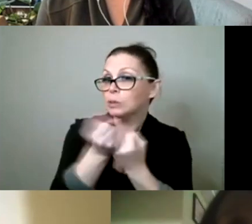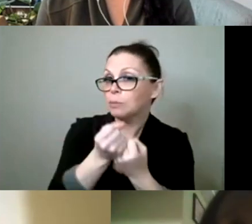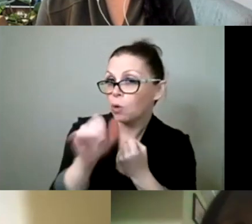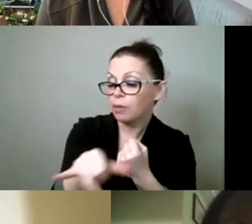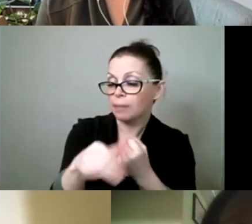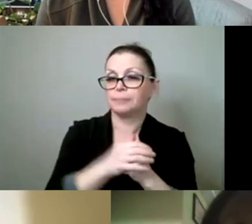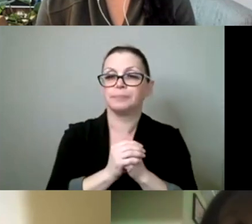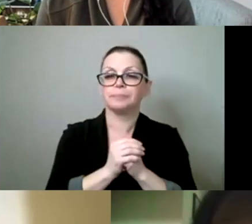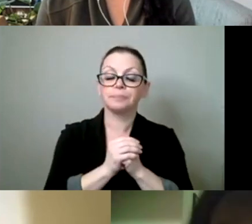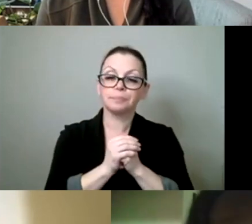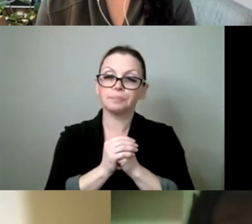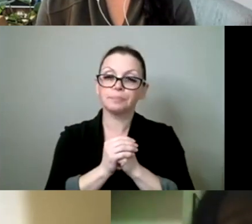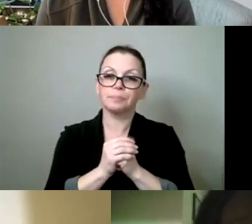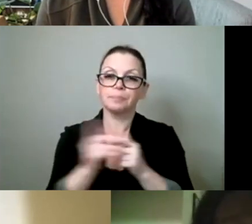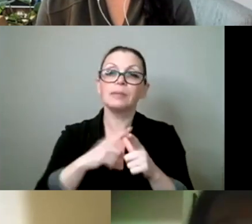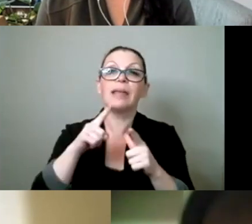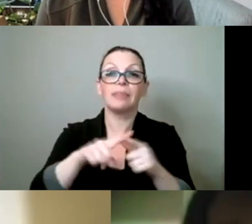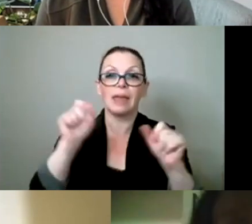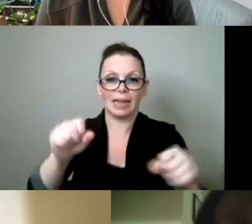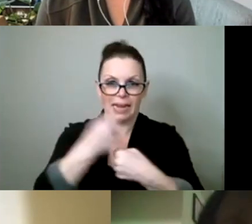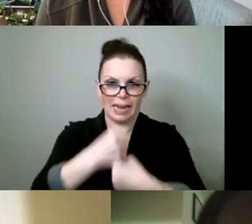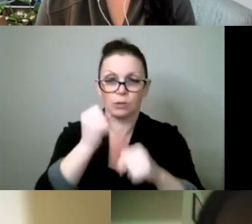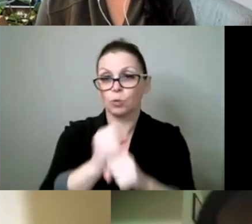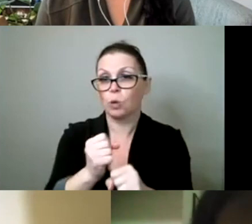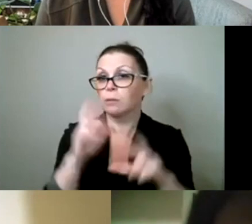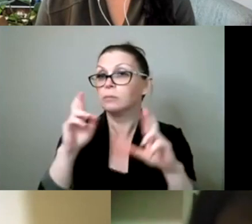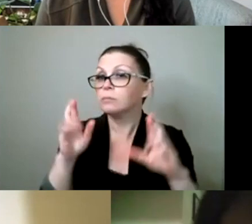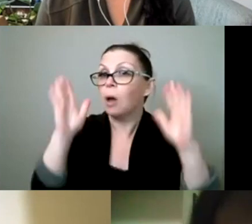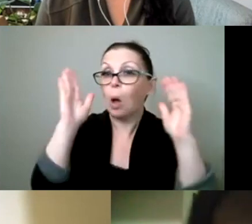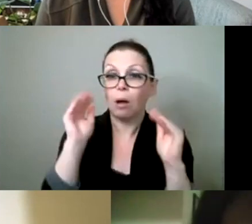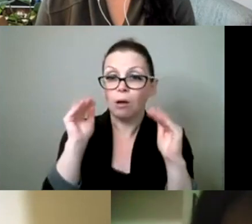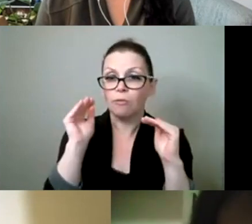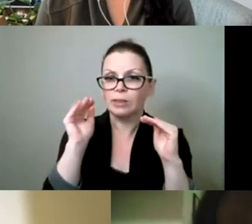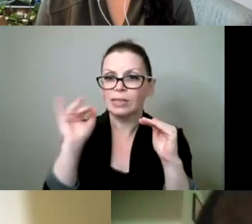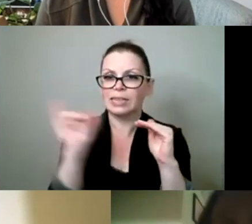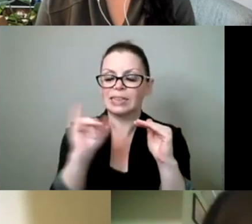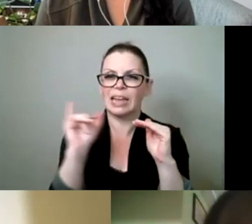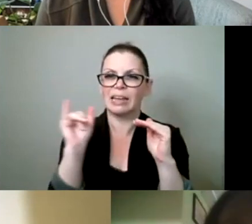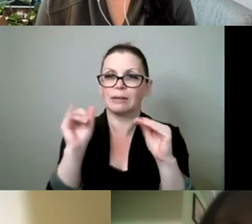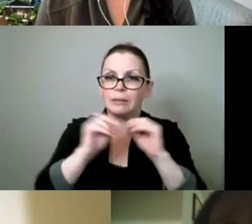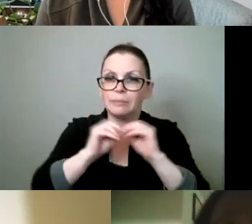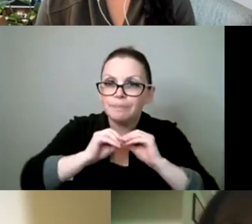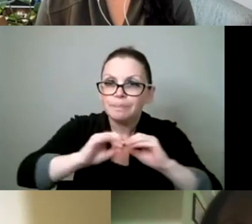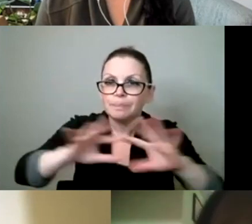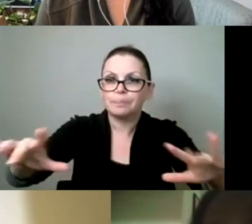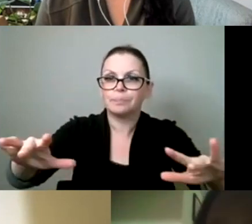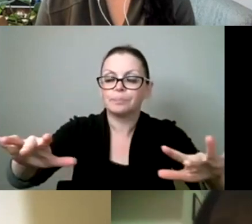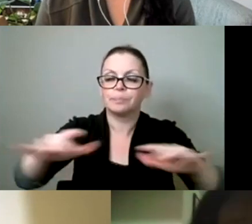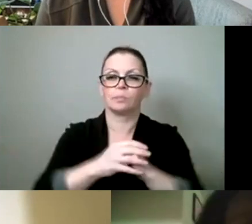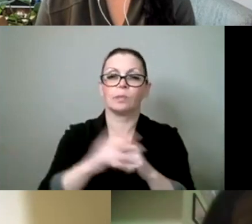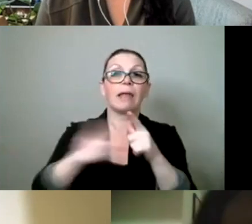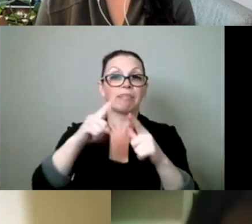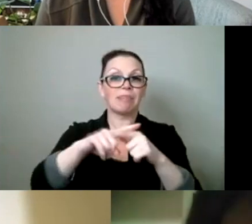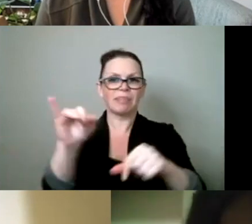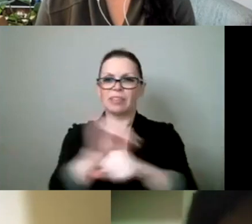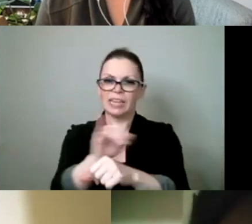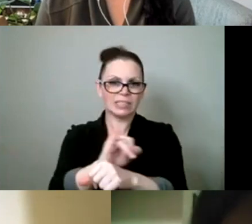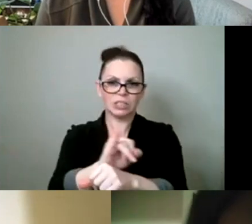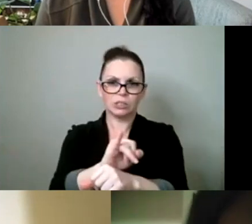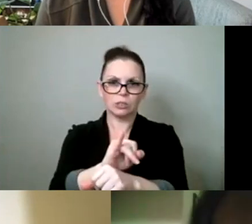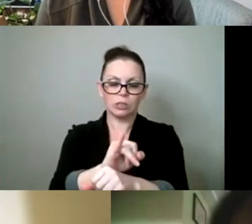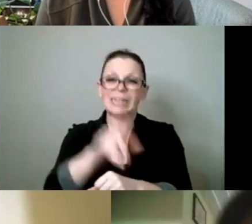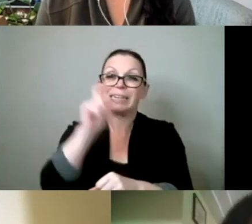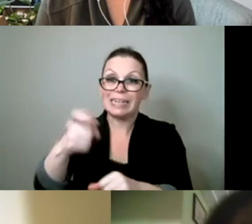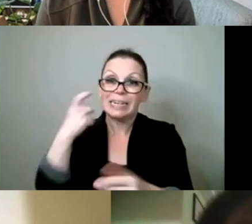would create hopefully so much like a fireball that the industry had to take